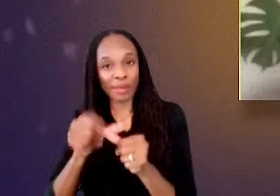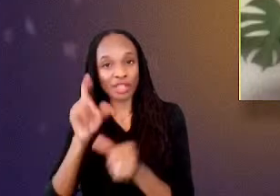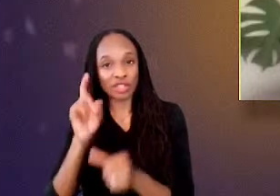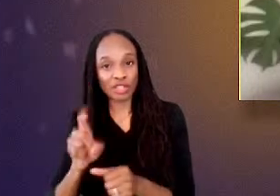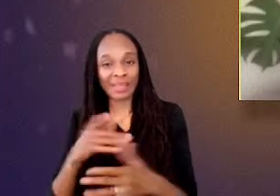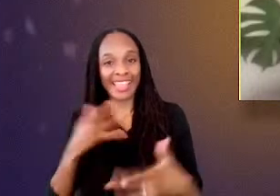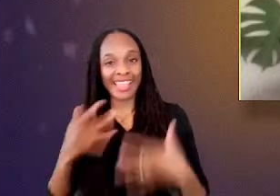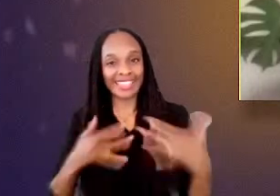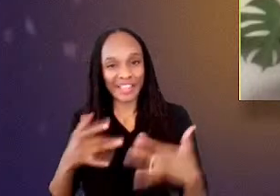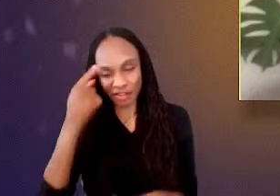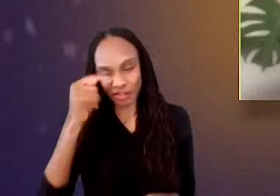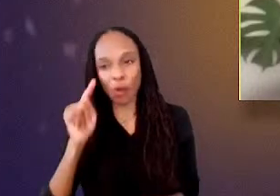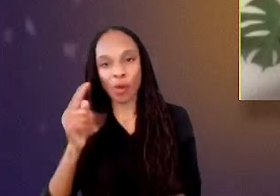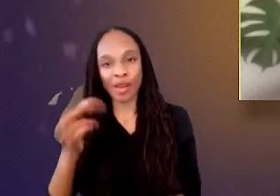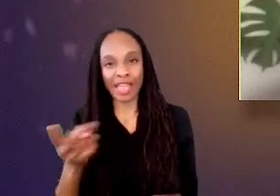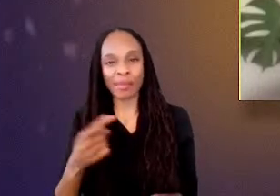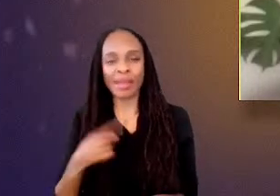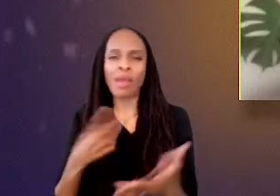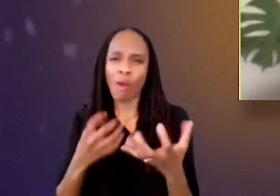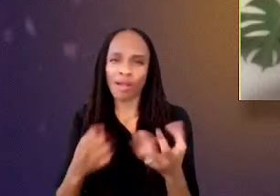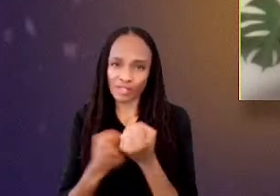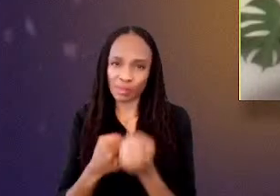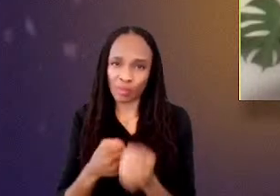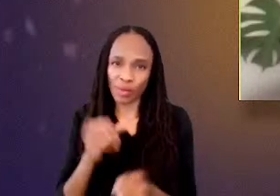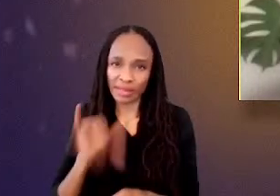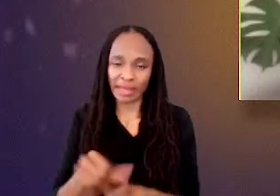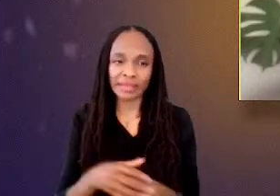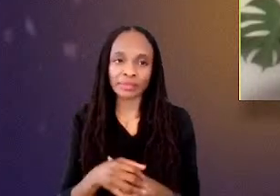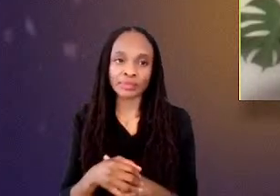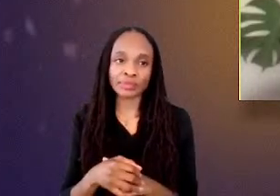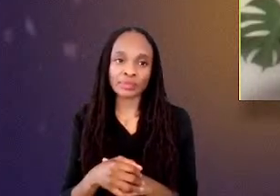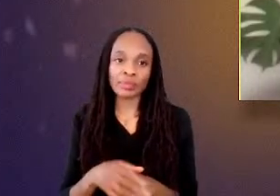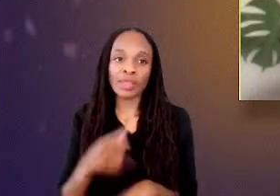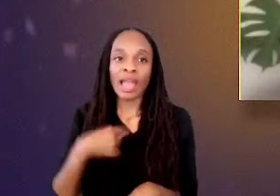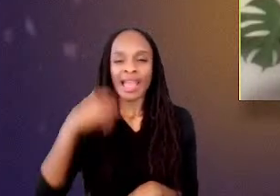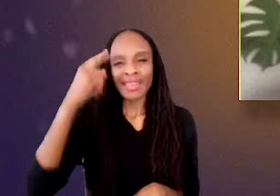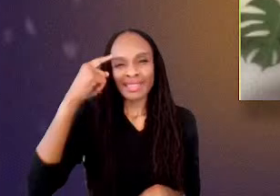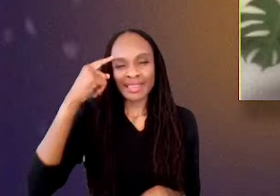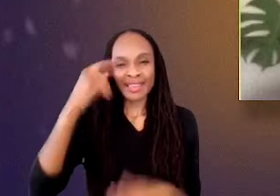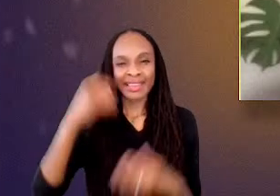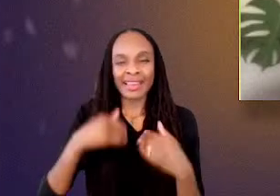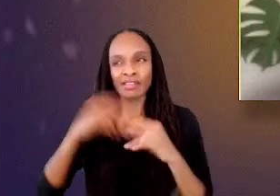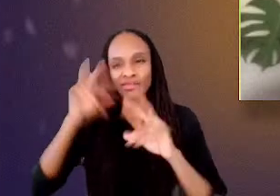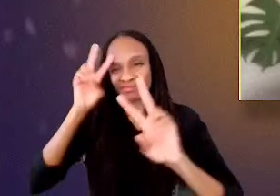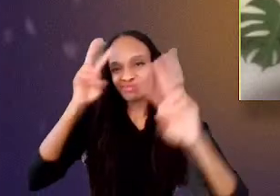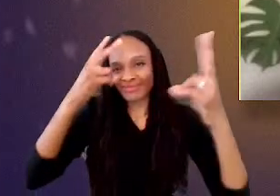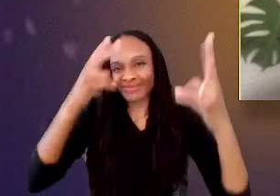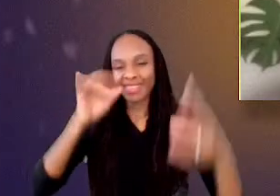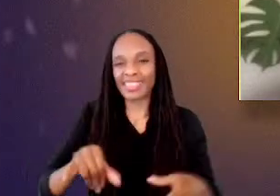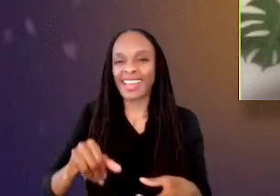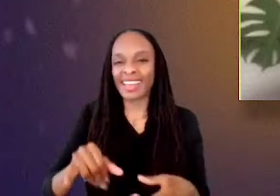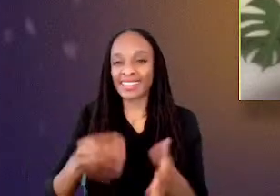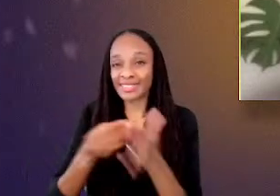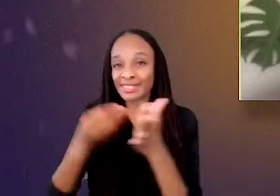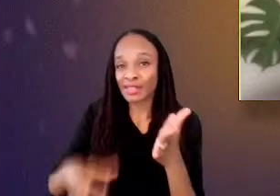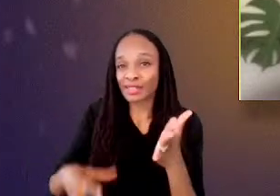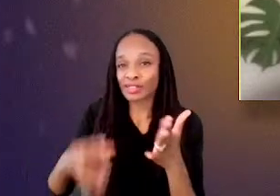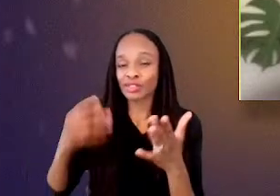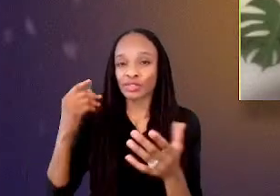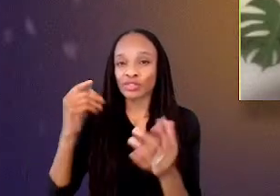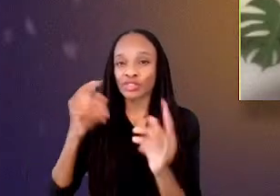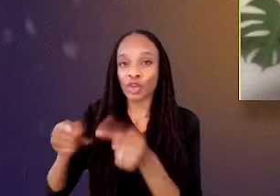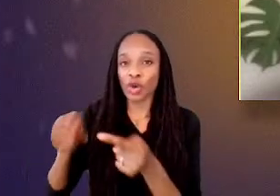it is exciting for them, and I want to support that. I think there's a misunderstanding that it costs a lot of money to go to film festivals, which